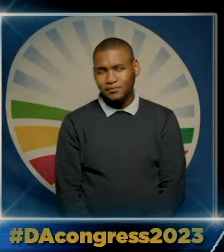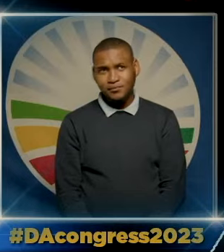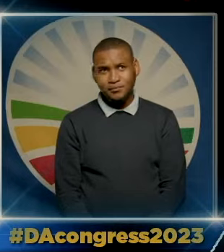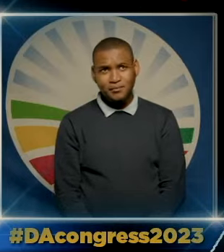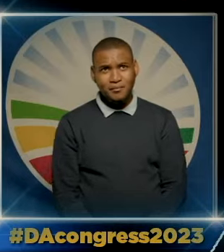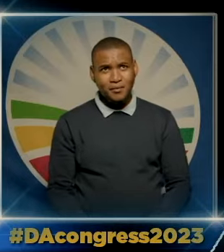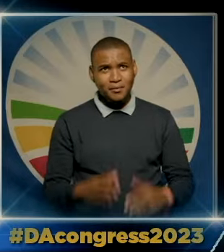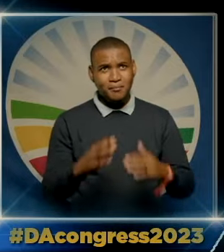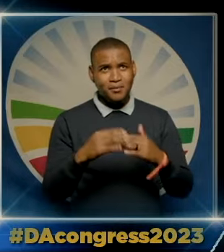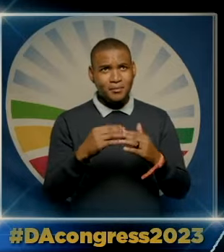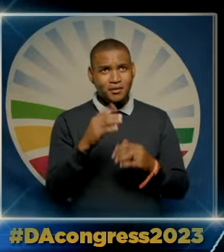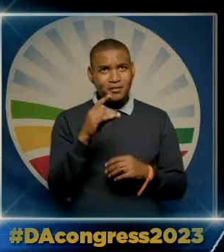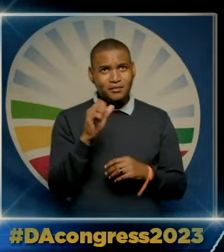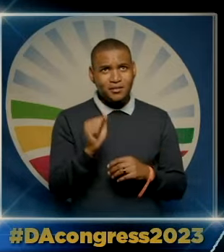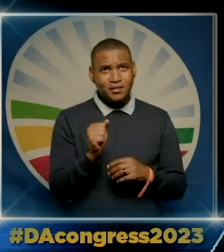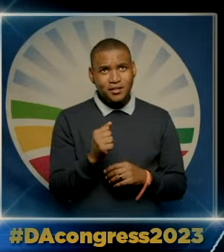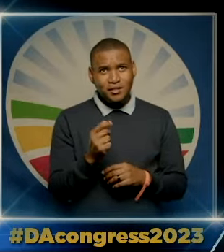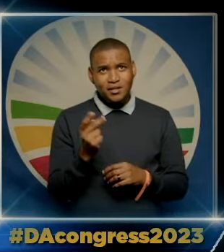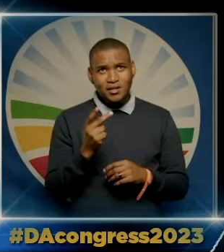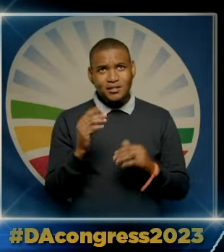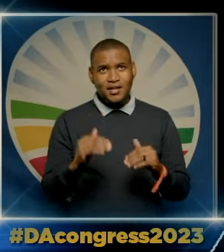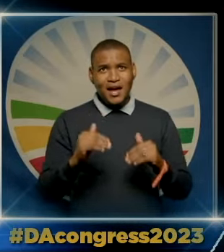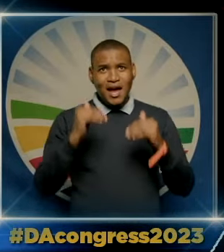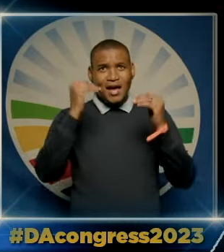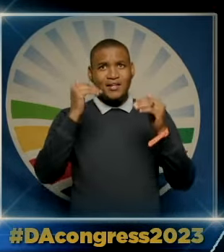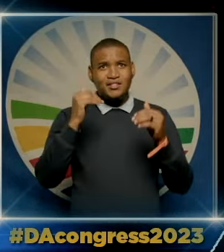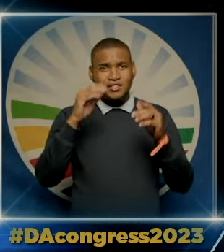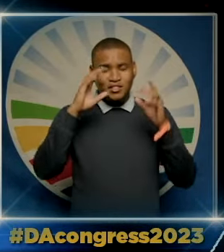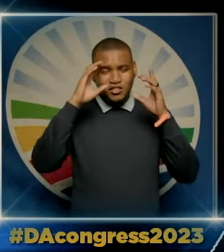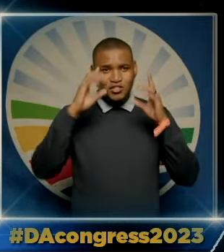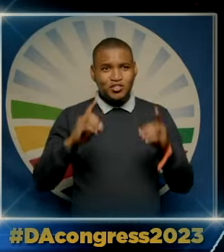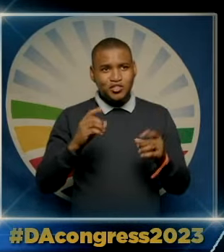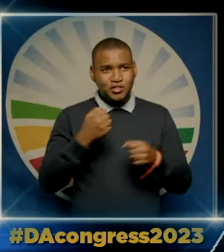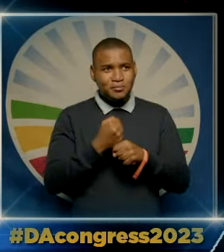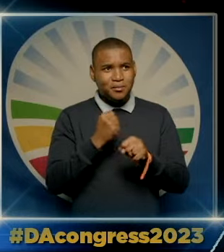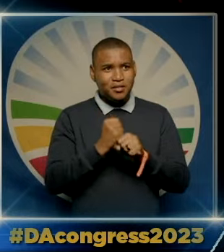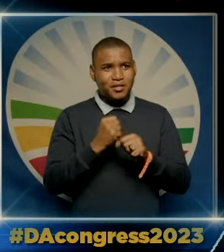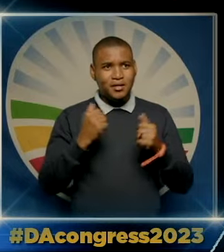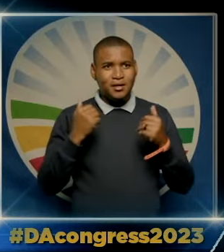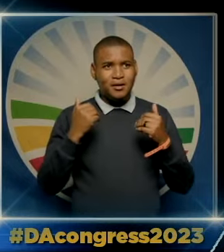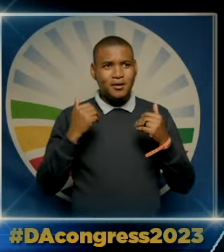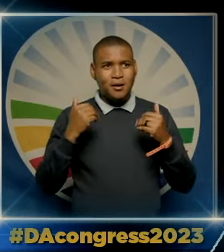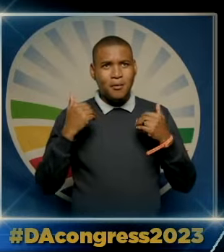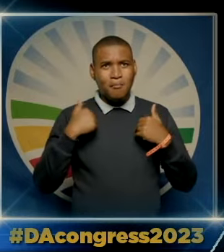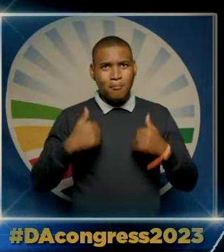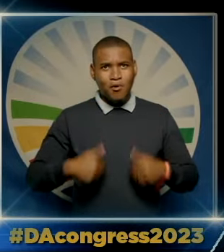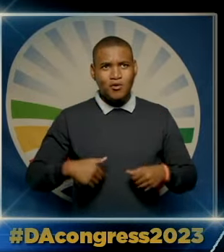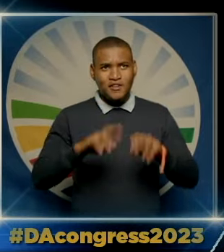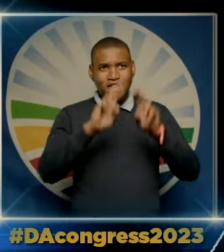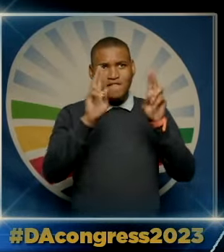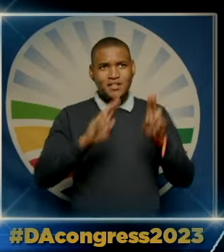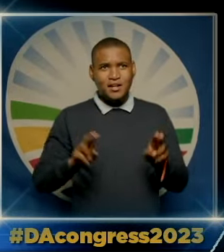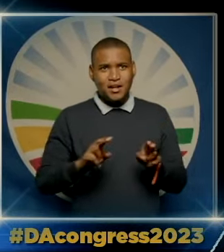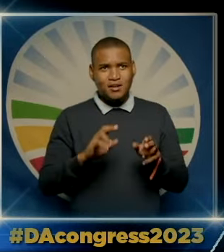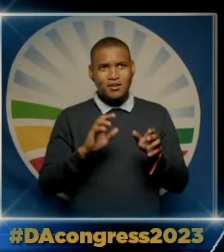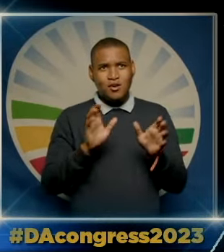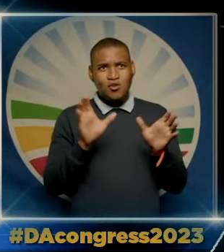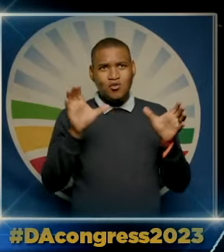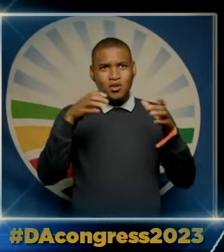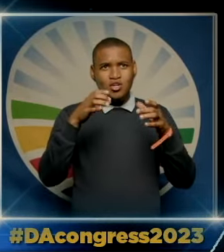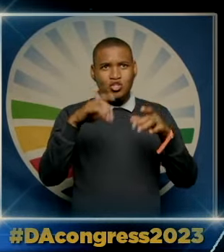Democrats. As the highest decision-making body in the Democratic Alliance, Federal Congress is chaired by